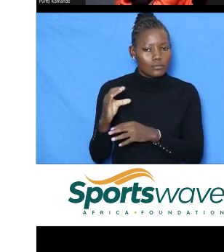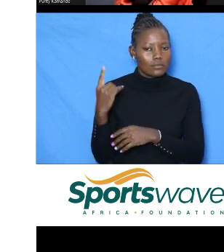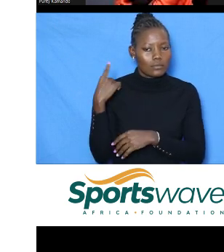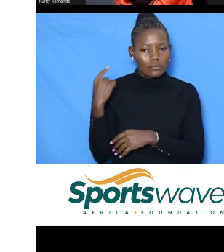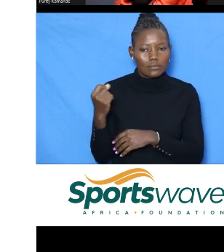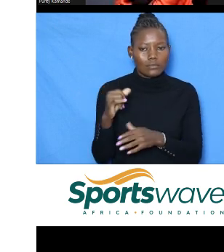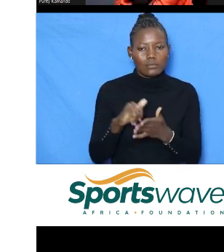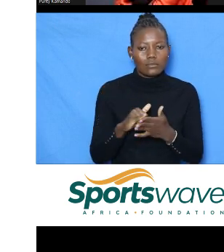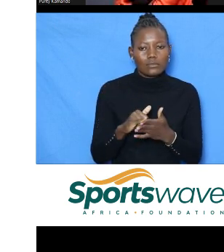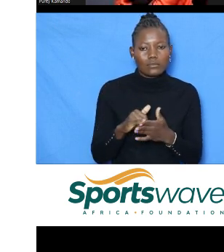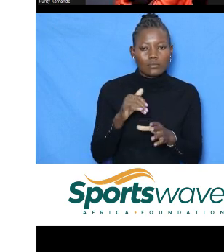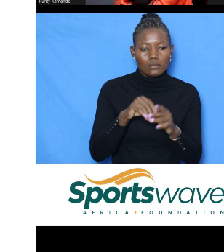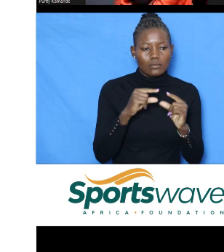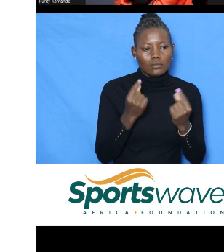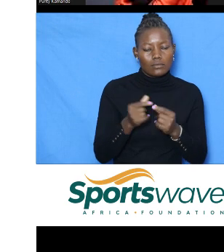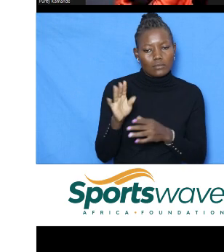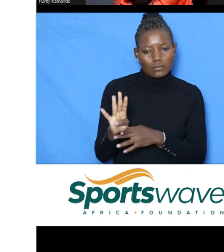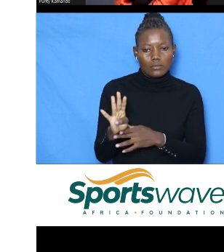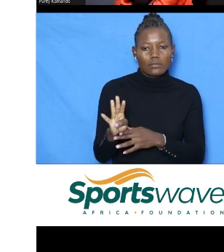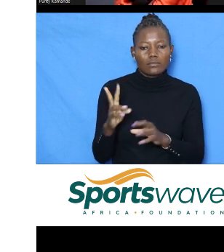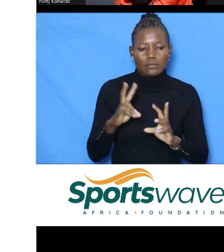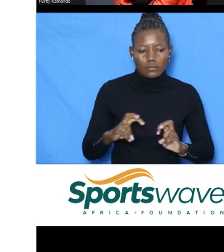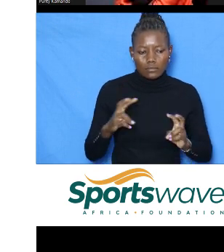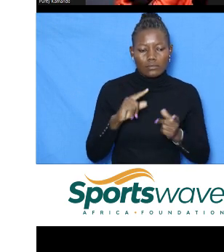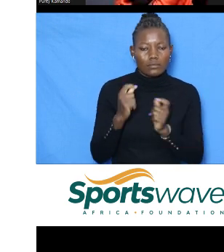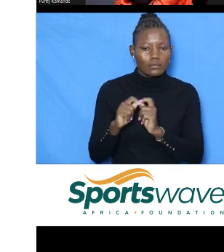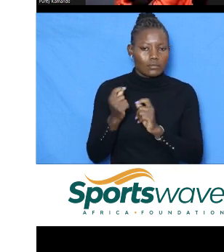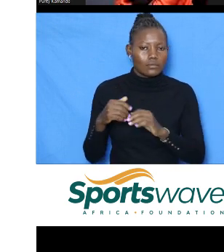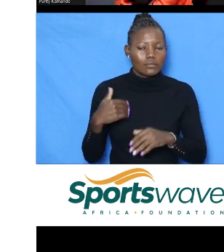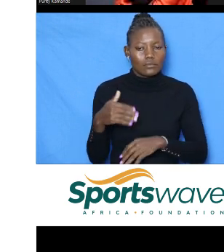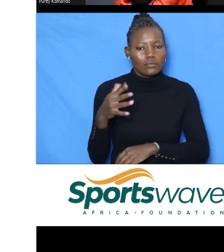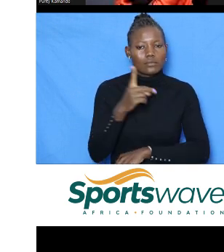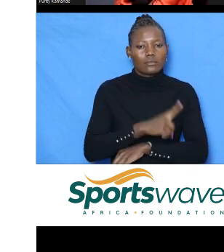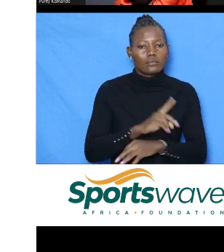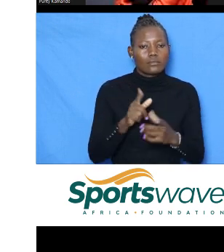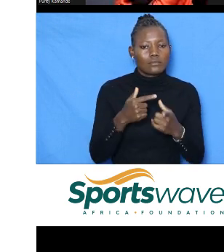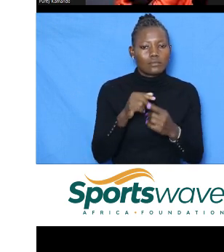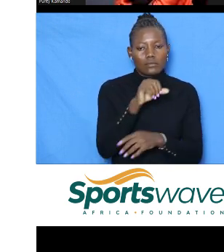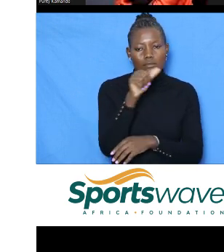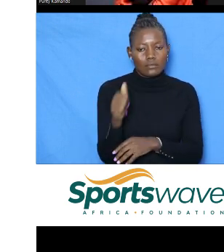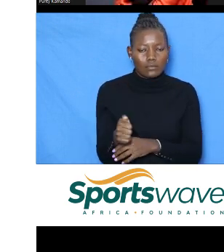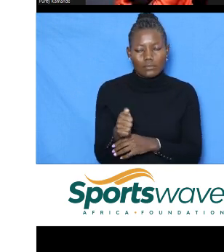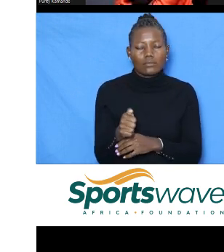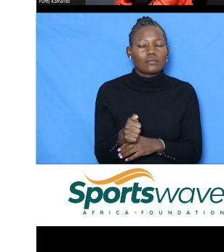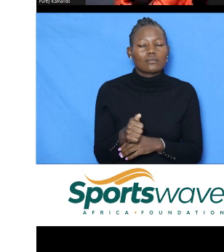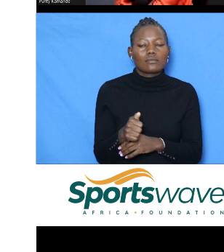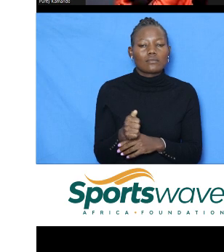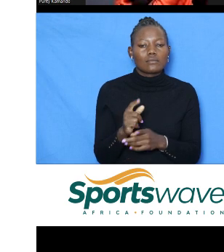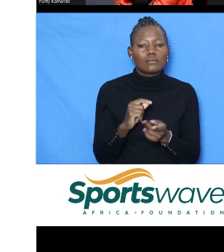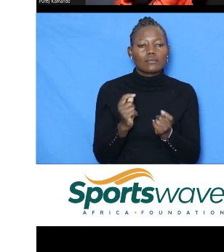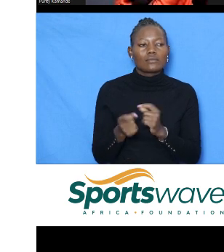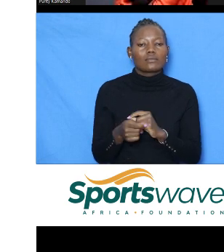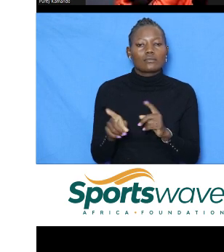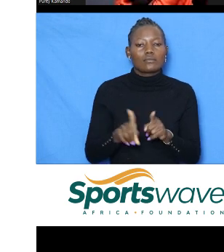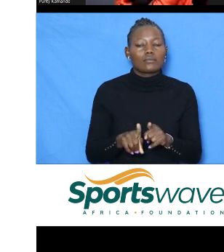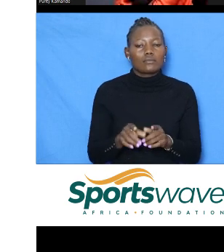previously those that were in Group B. So with research changing every day, then some of them switch up between the groups. Then we have